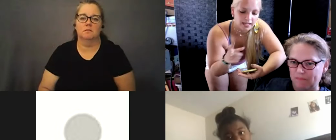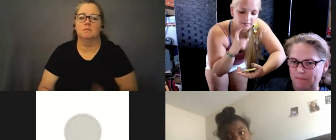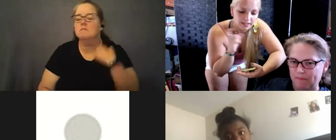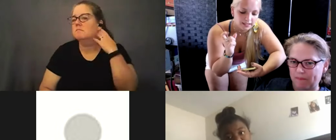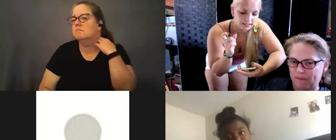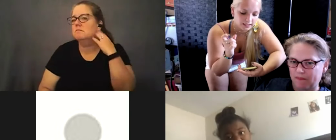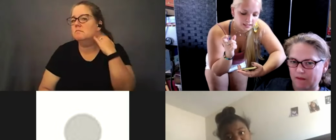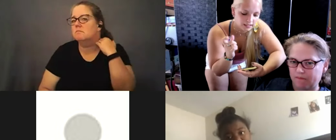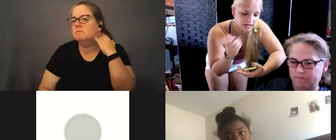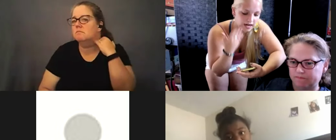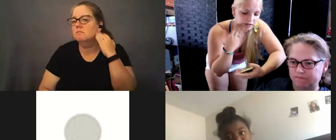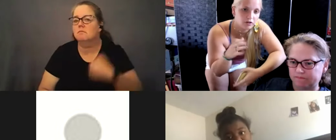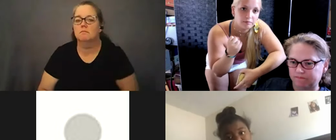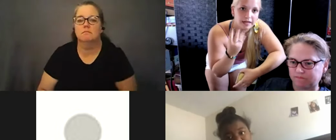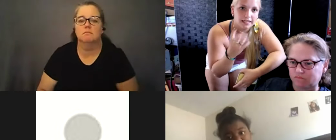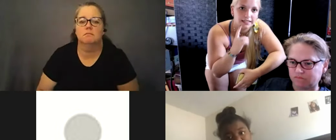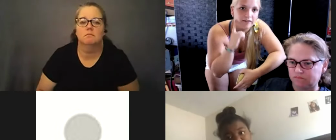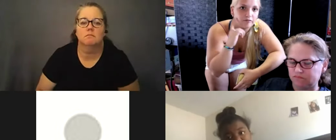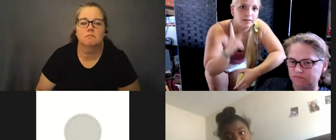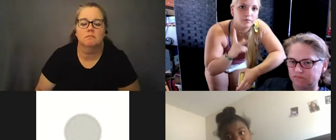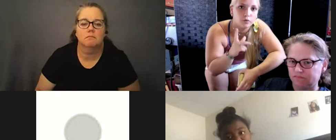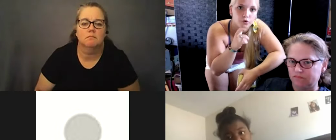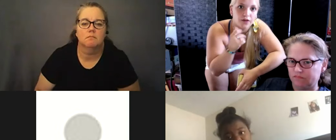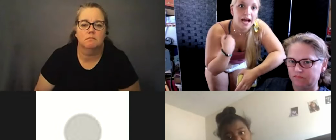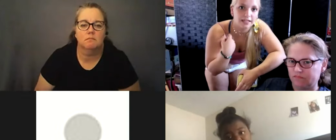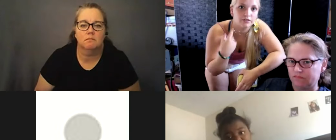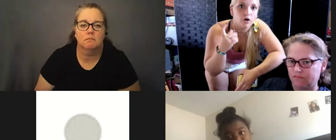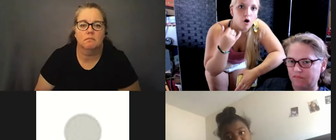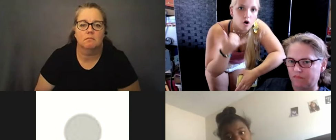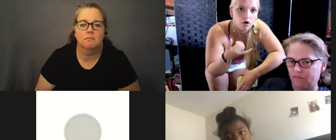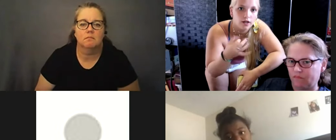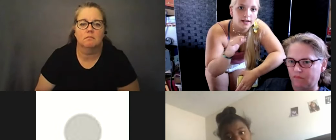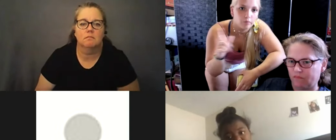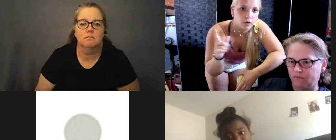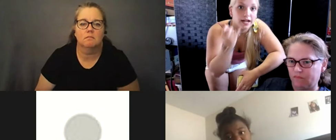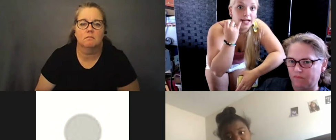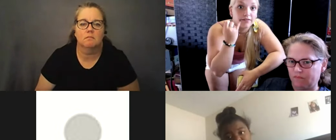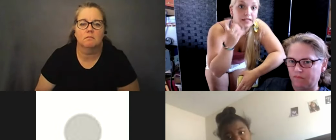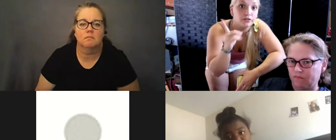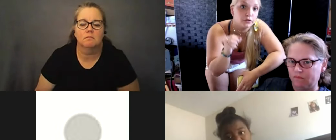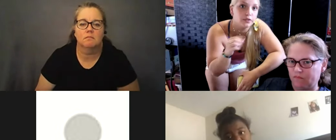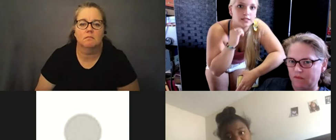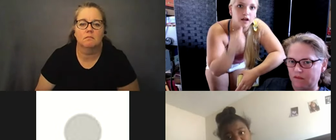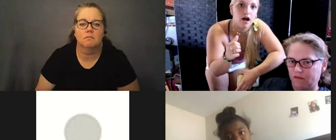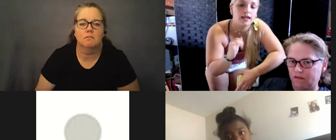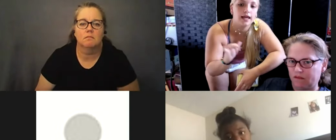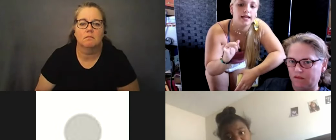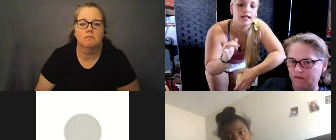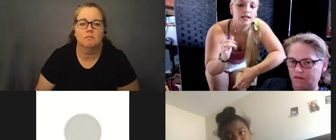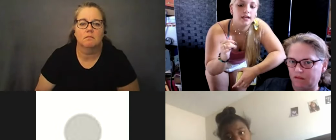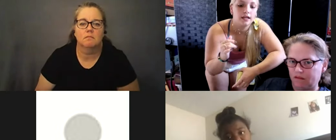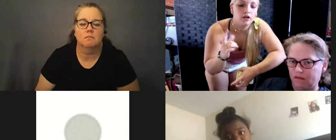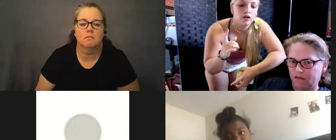to ask because I don't know many deaf people who've had to call 911. And if they do, it's not